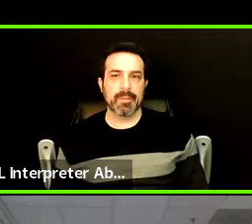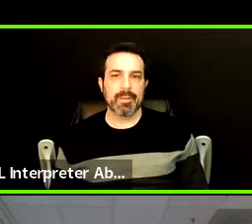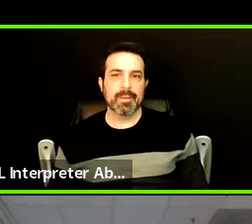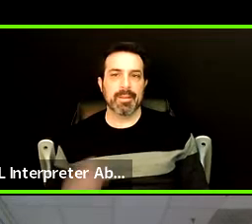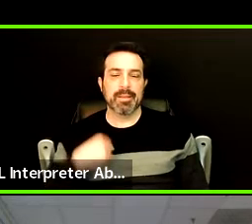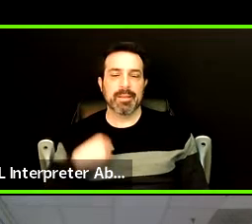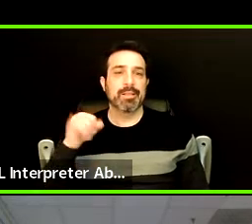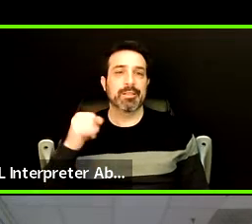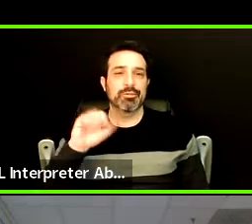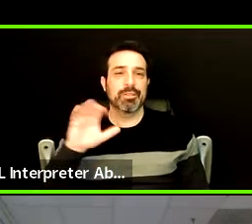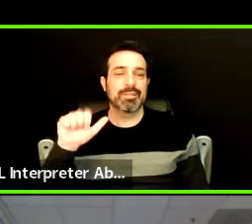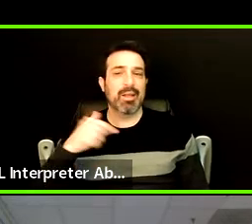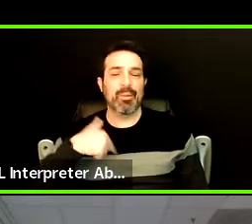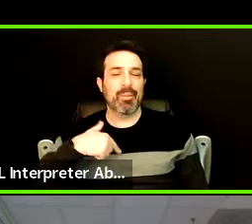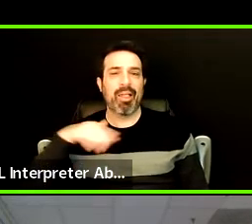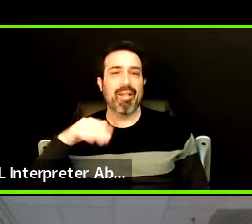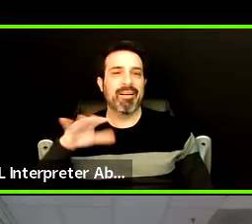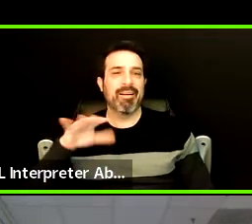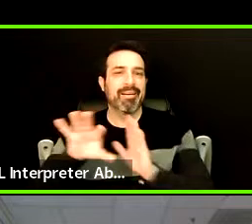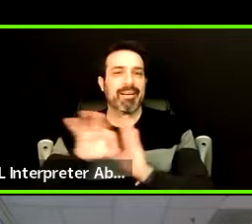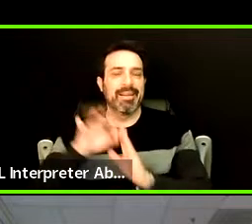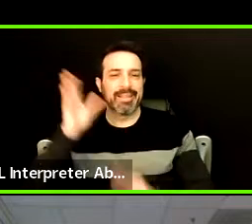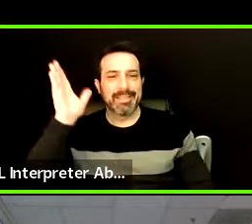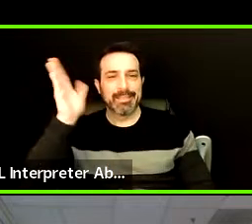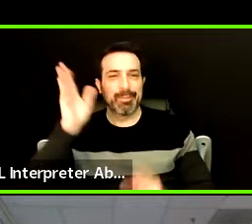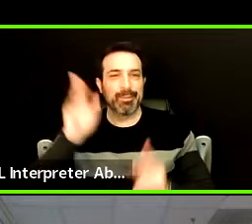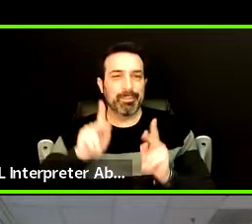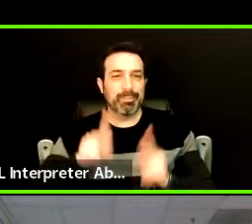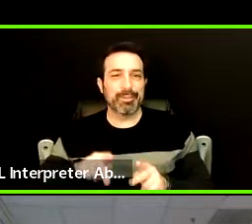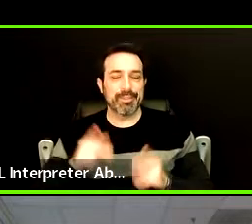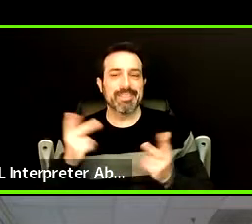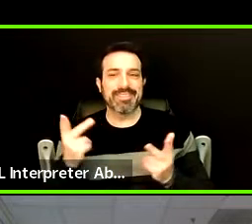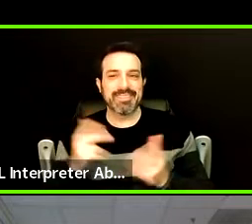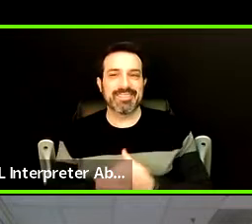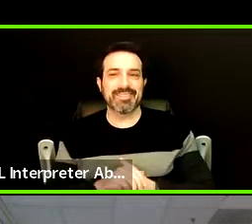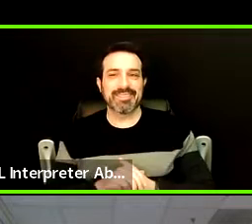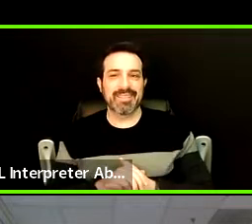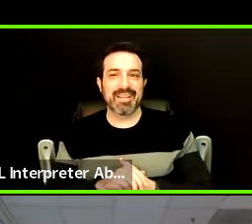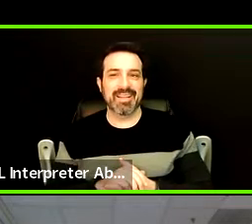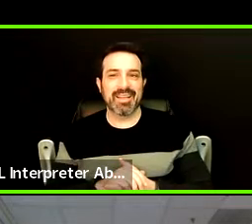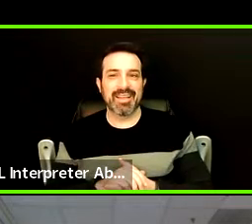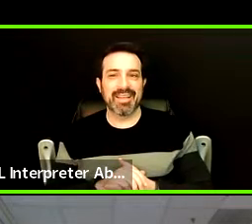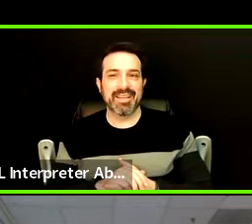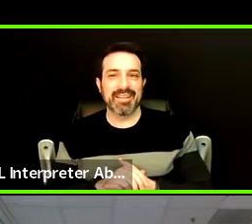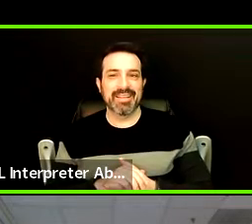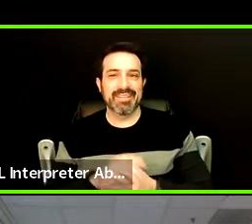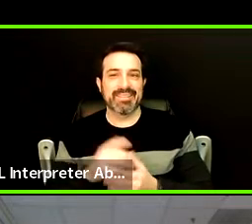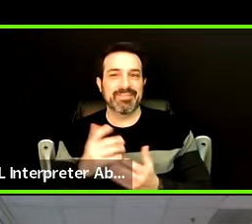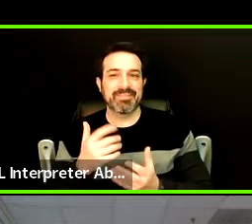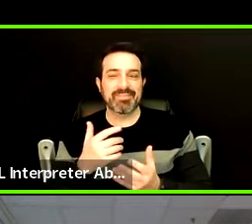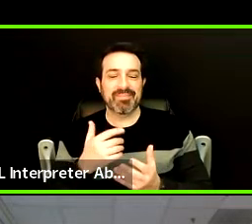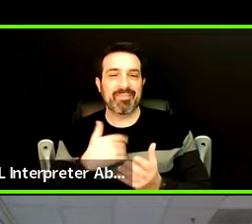We neglected to select a spokesperson. We had Fabian taking notes.